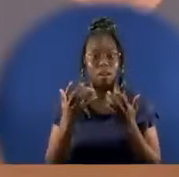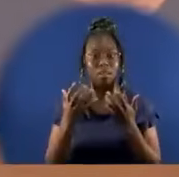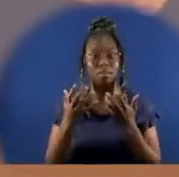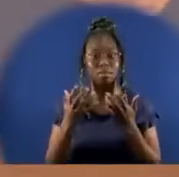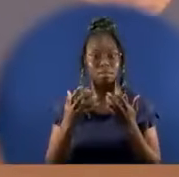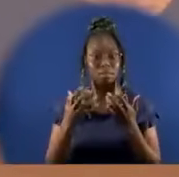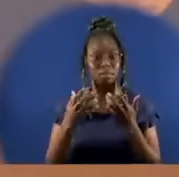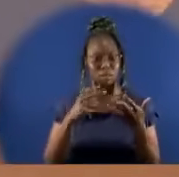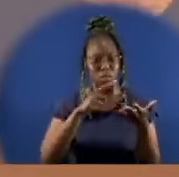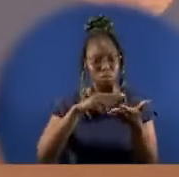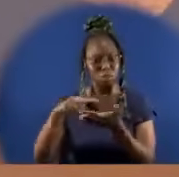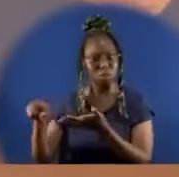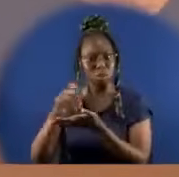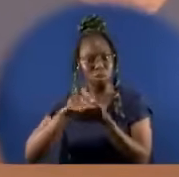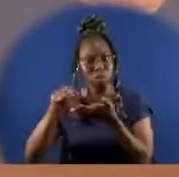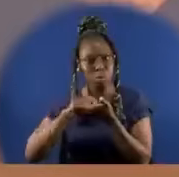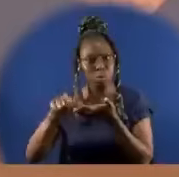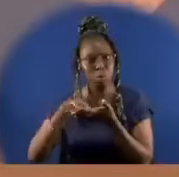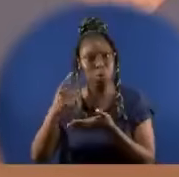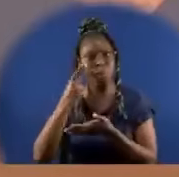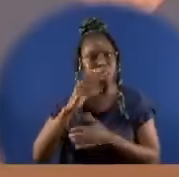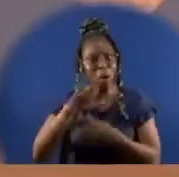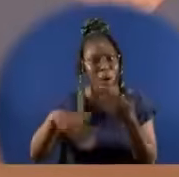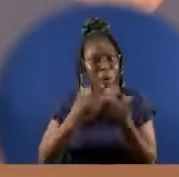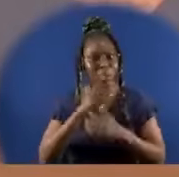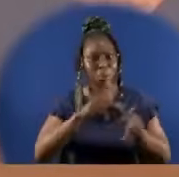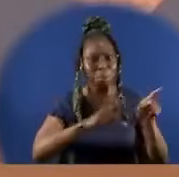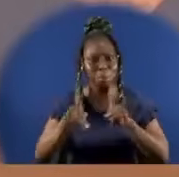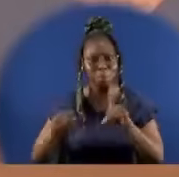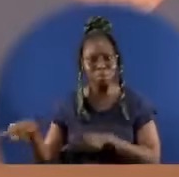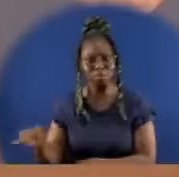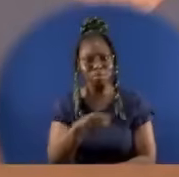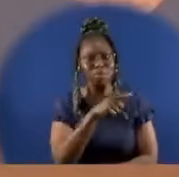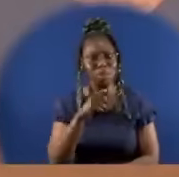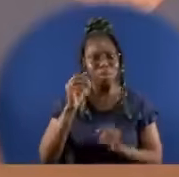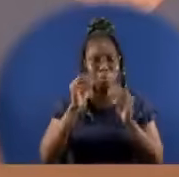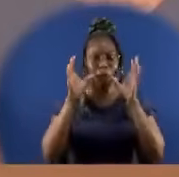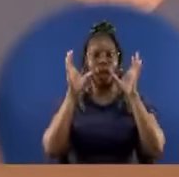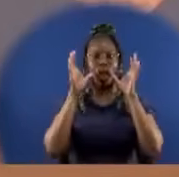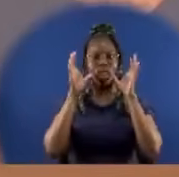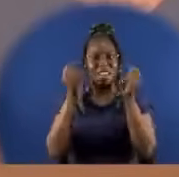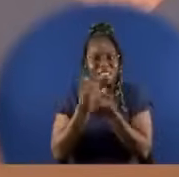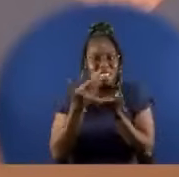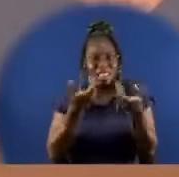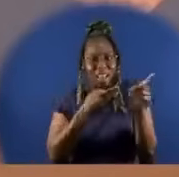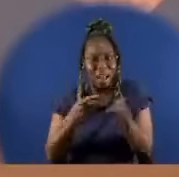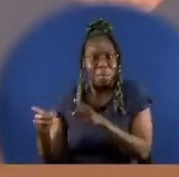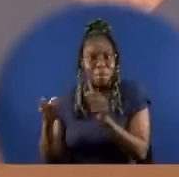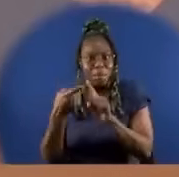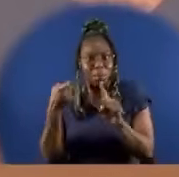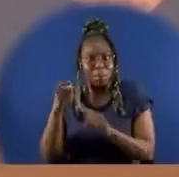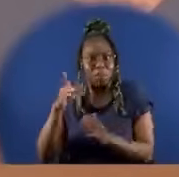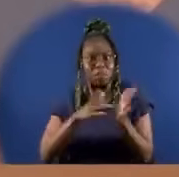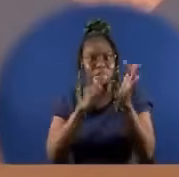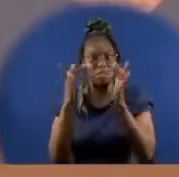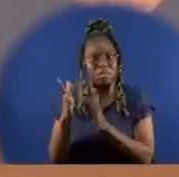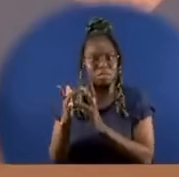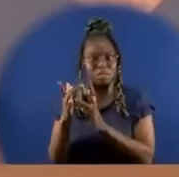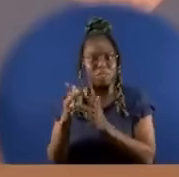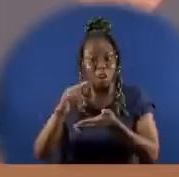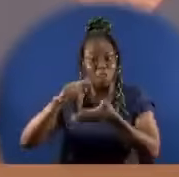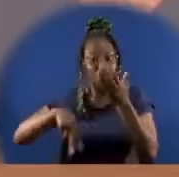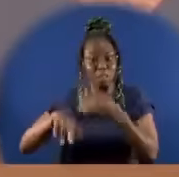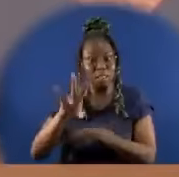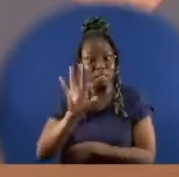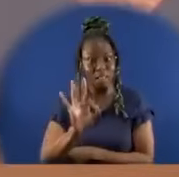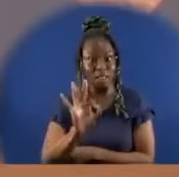scripture, you'll find out these folk are always amazed when Jesus starts talking, when Jesus starts operating. And by the time you get down to verse 9, you find out